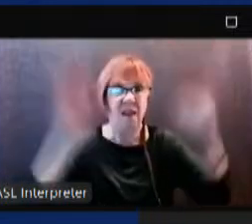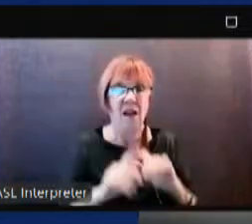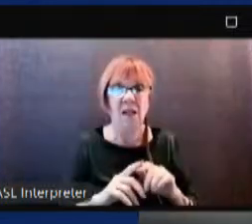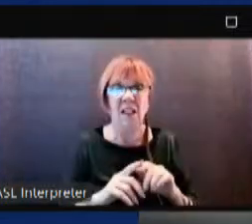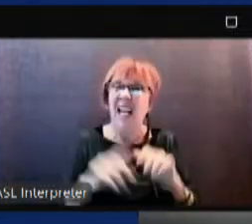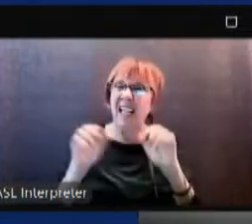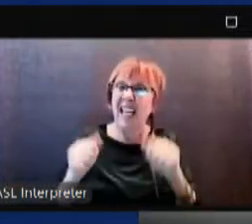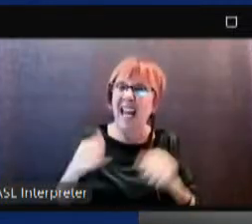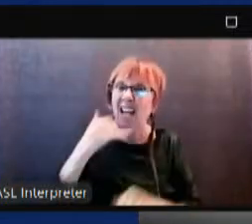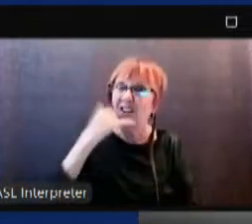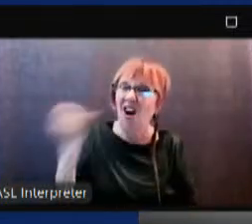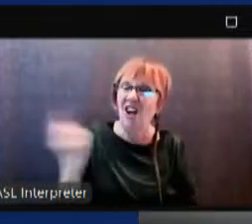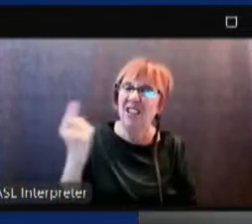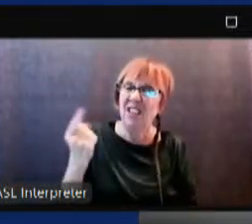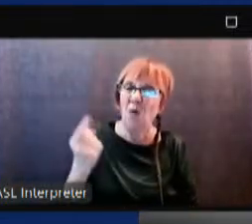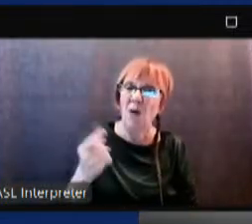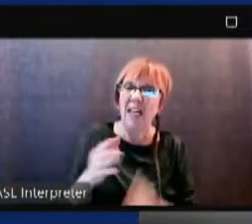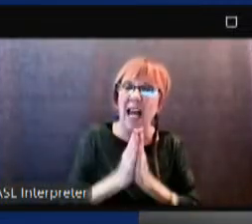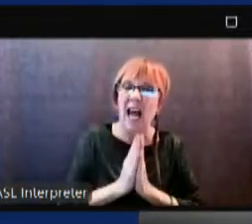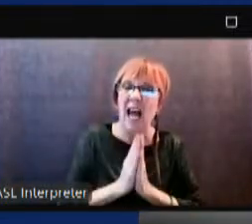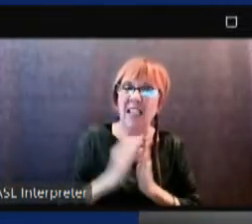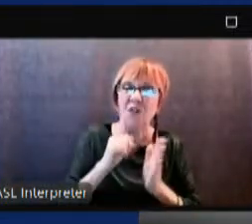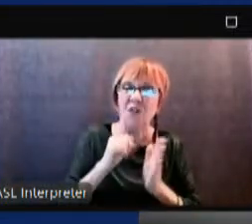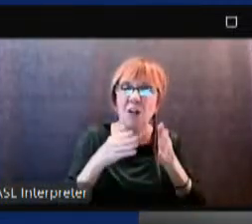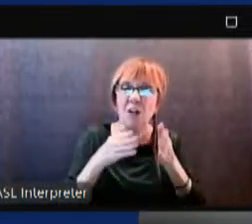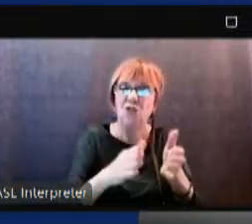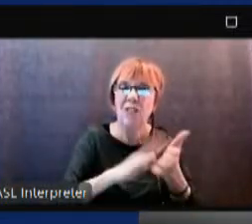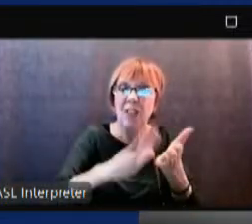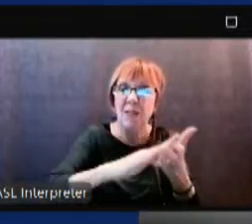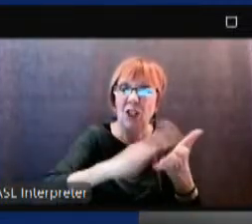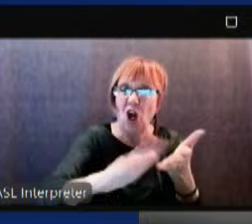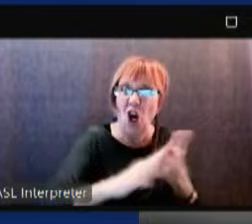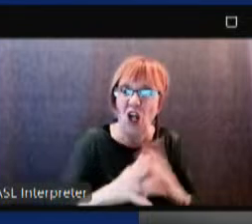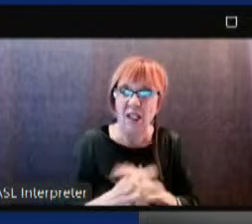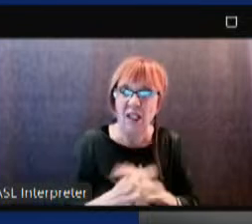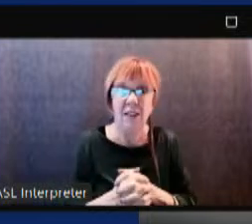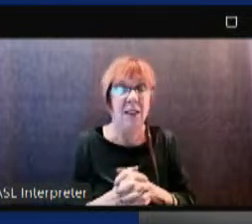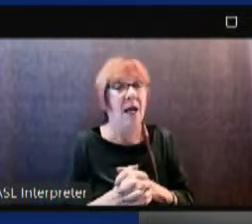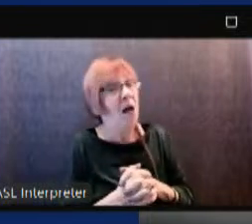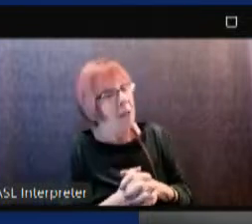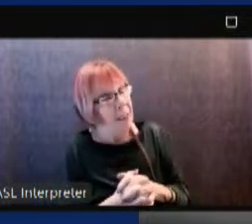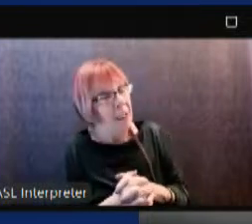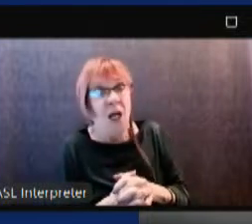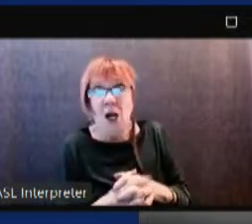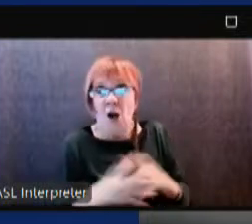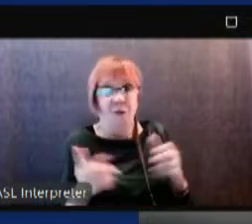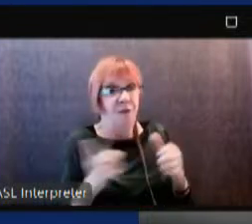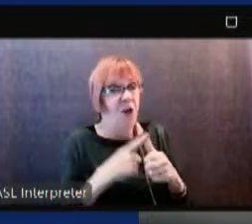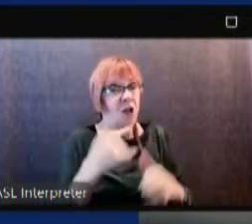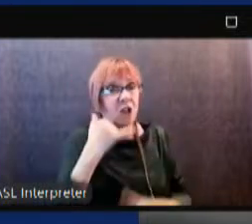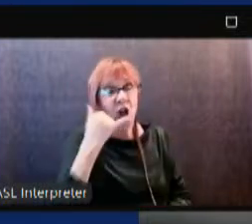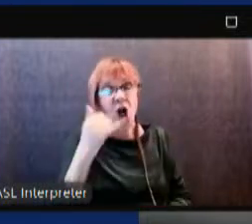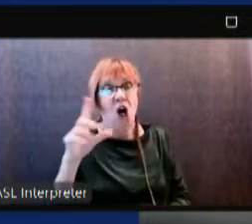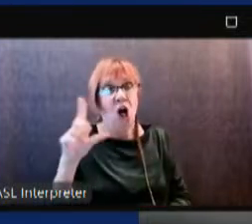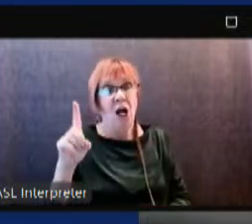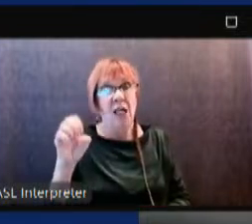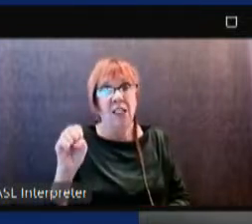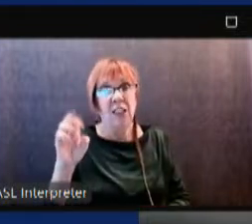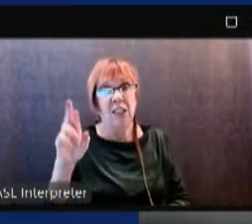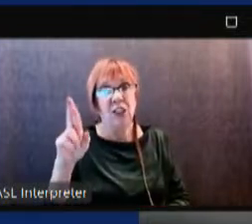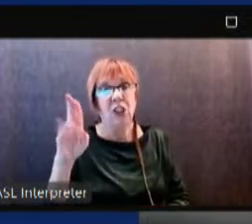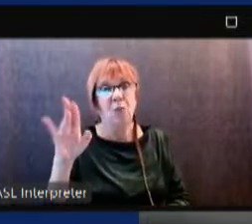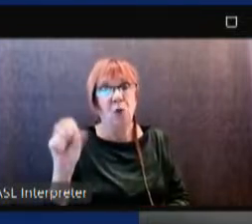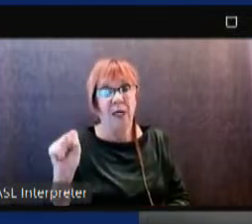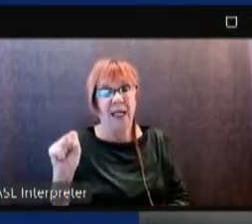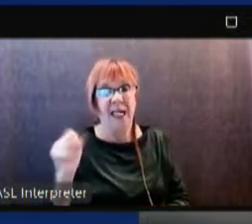I would again recommend that, start and call the debris hotline. And then we can route those call accordingly